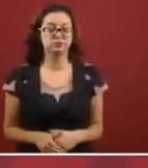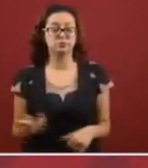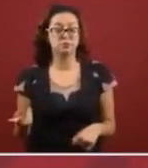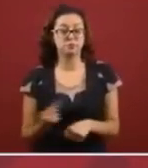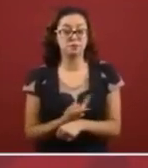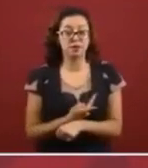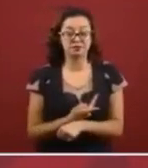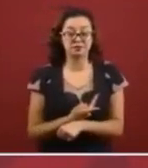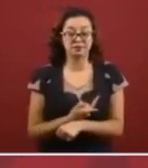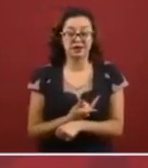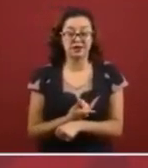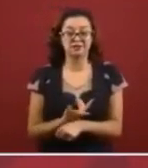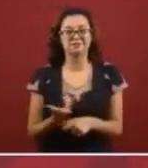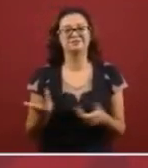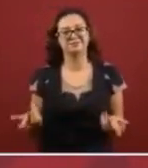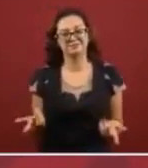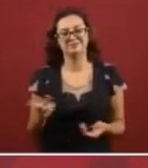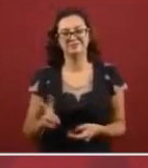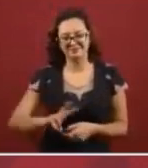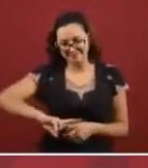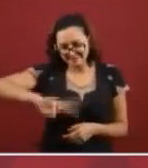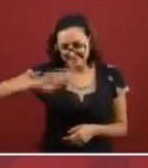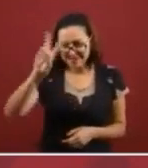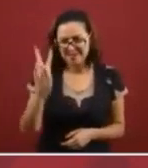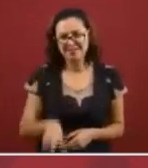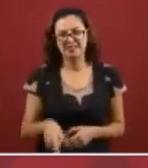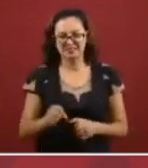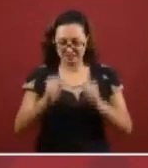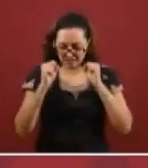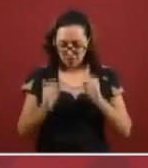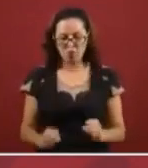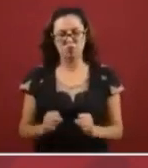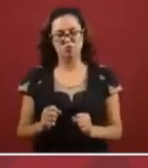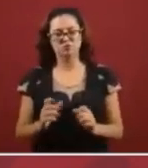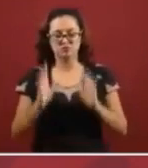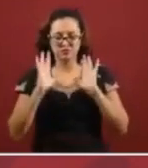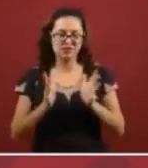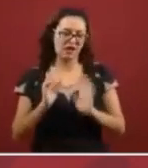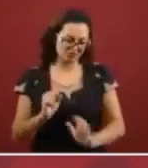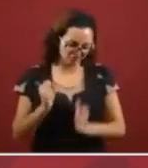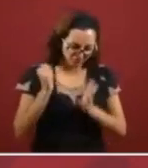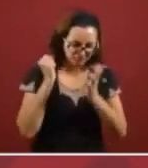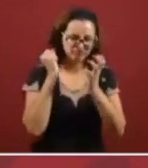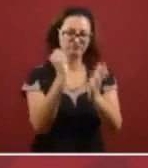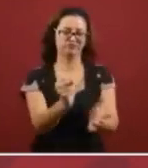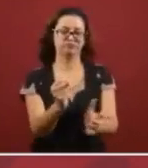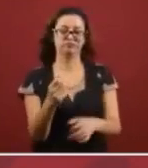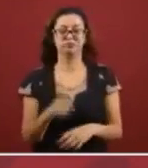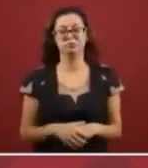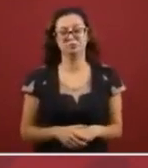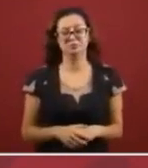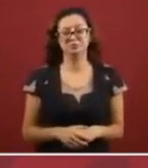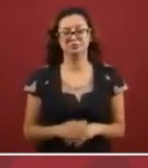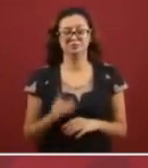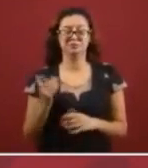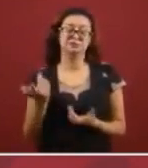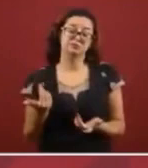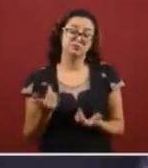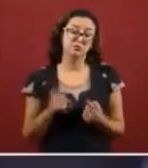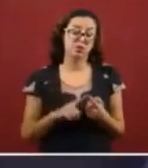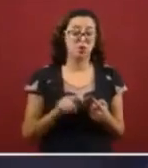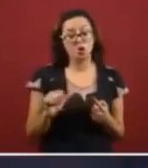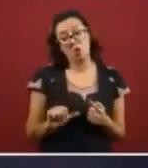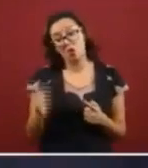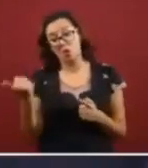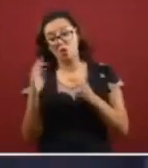3,500 to 4,000 directly. This would guarantee that they would get it. And the